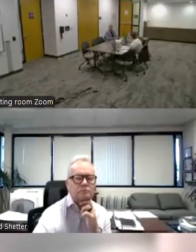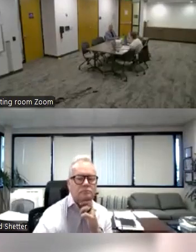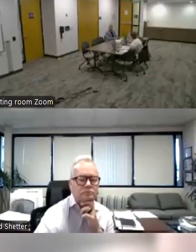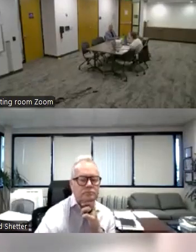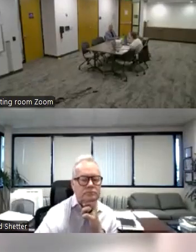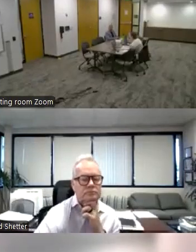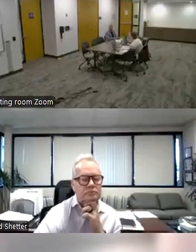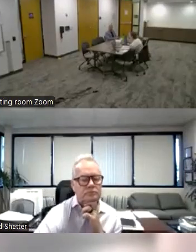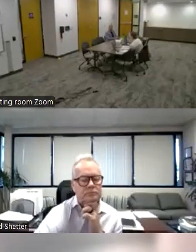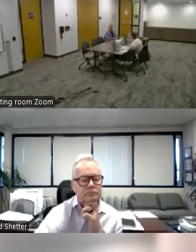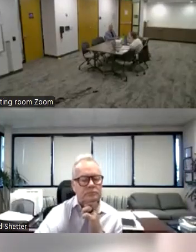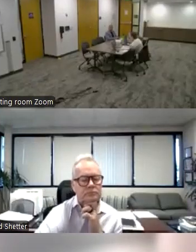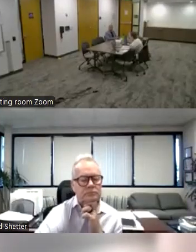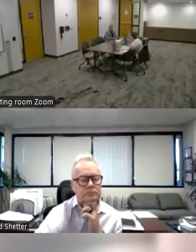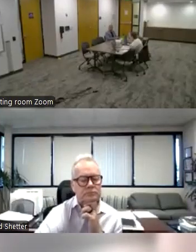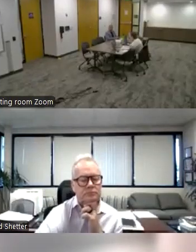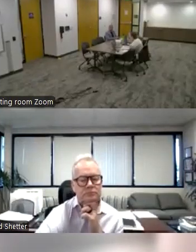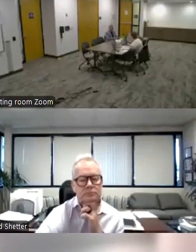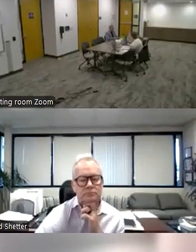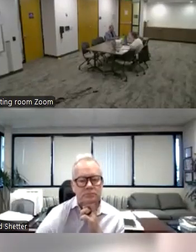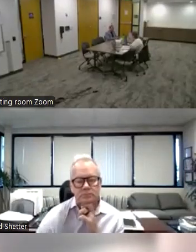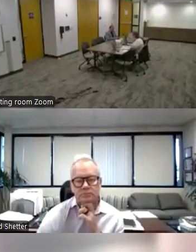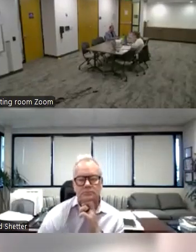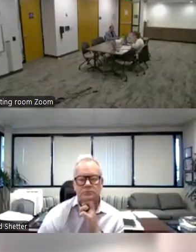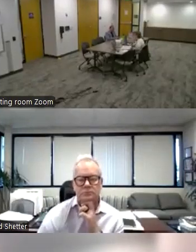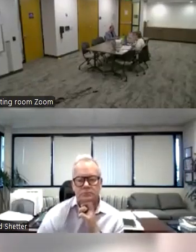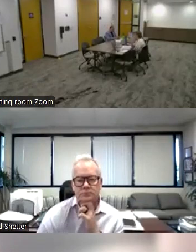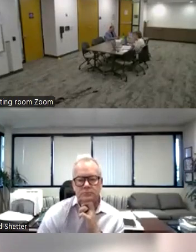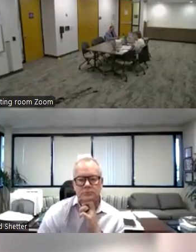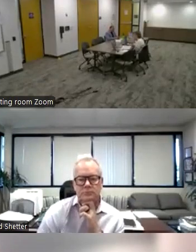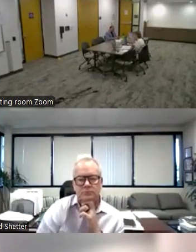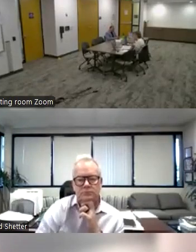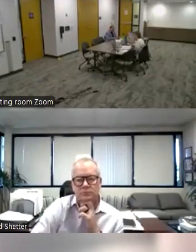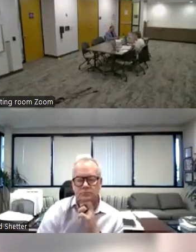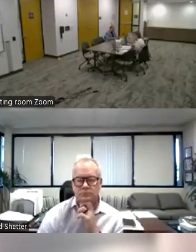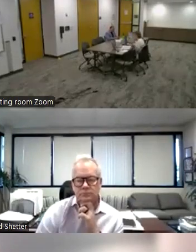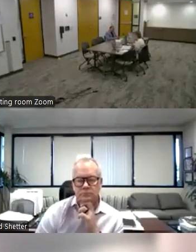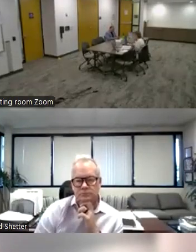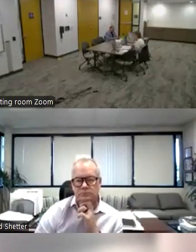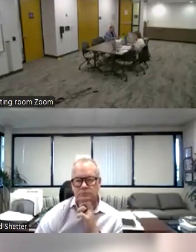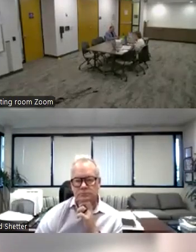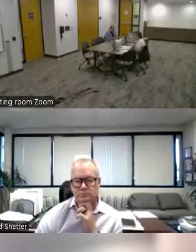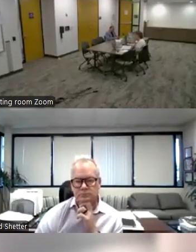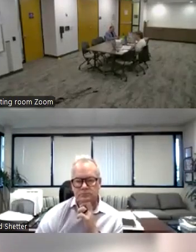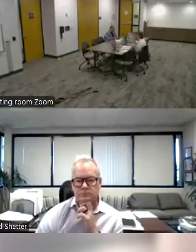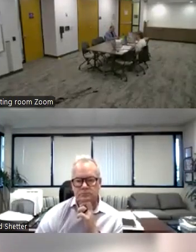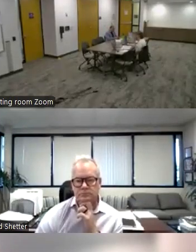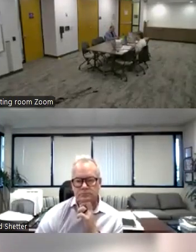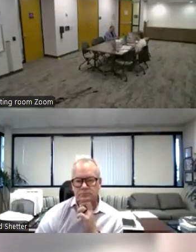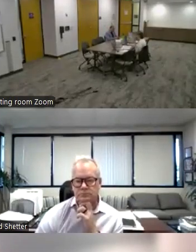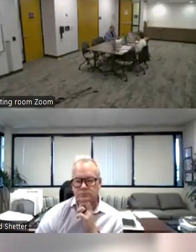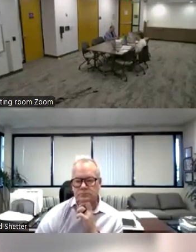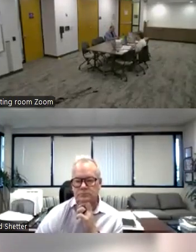Any noes? Opposition? Any abstentions? Okay, the minutes